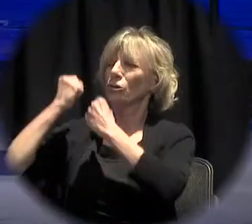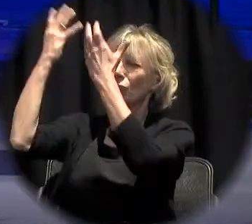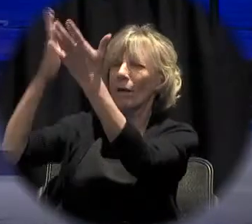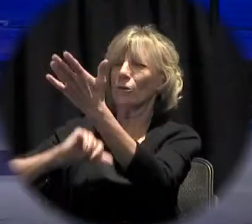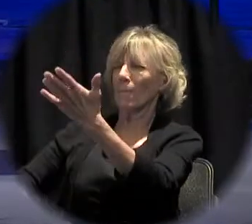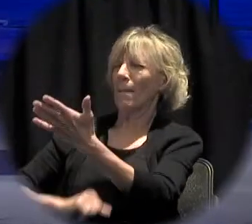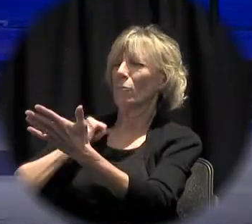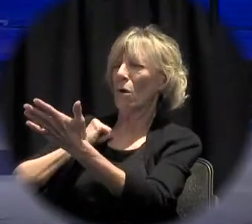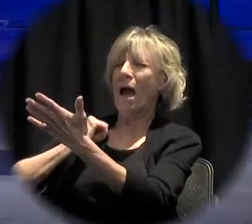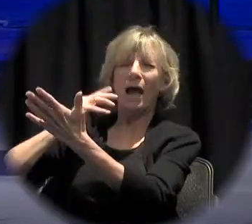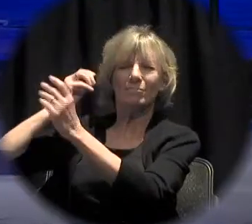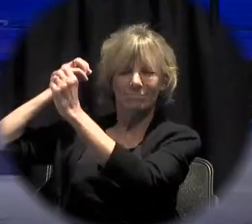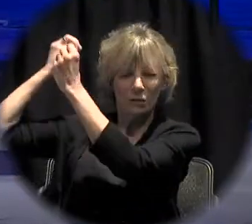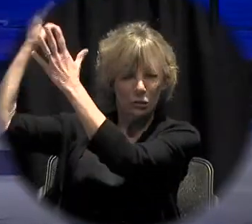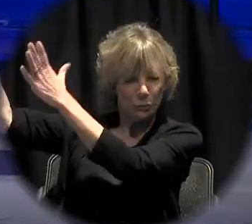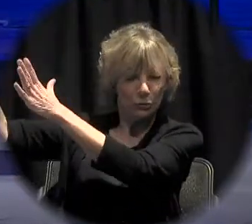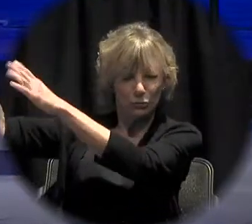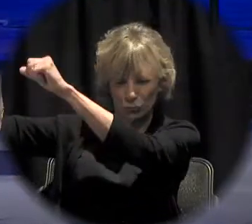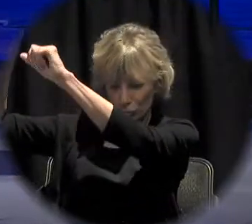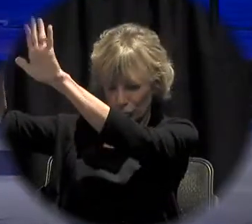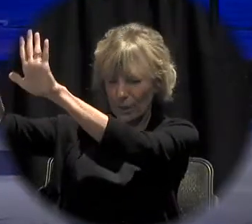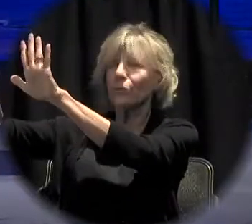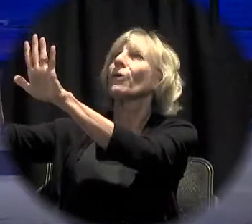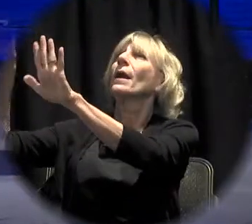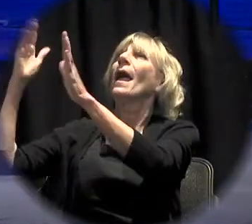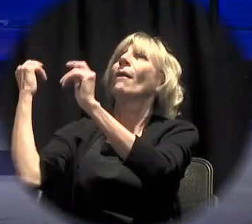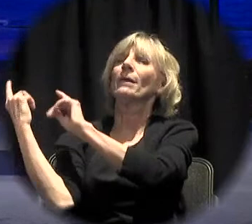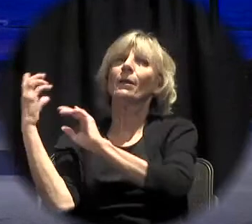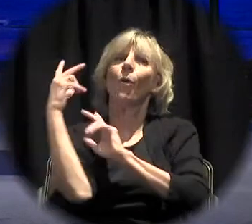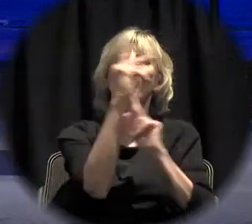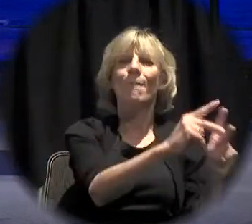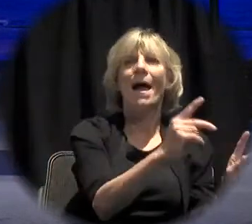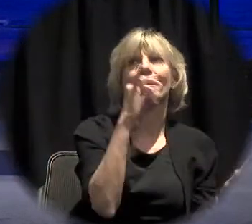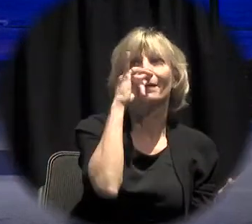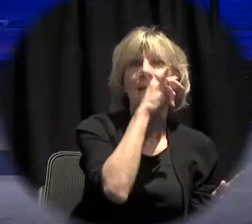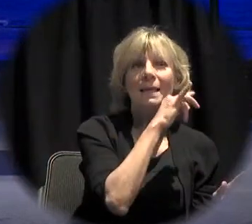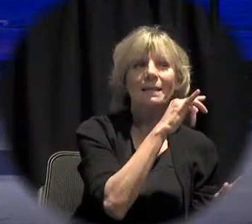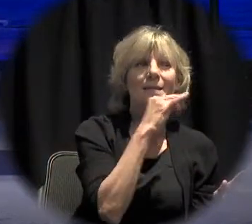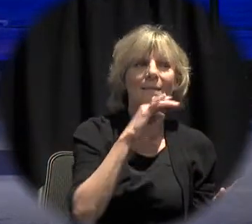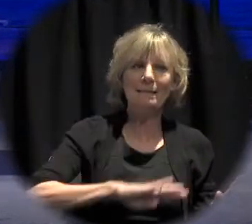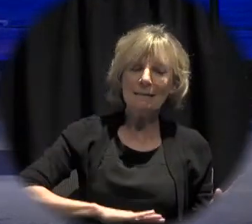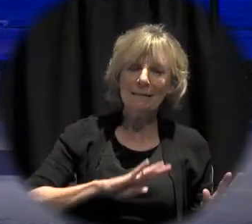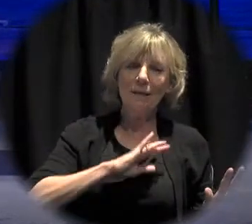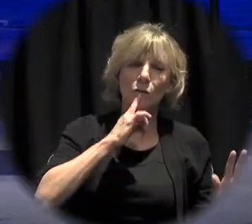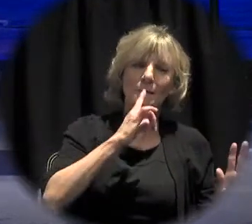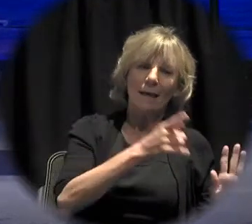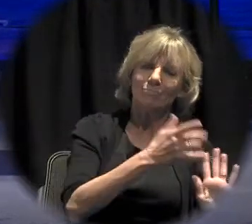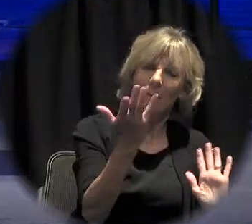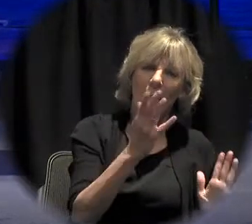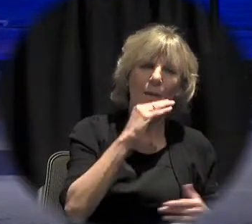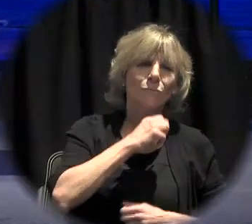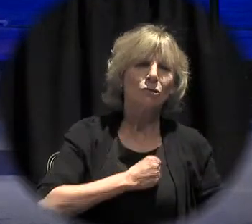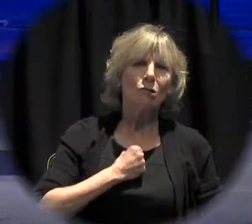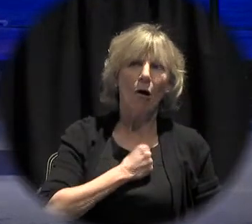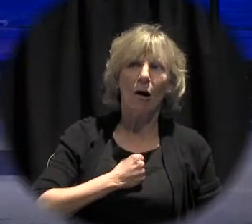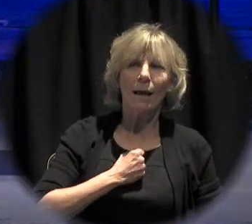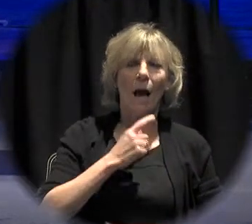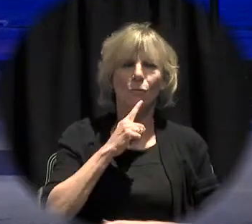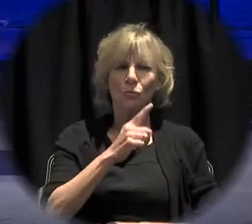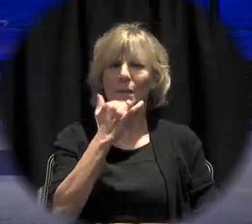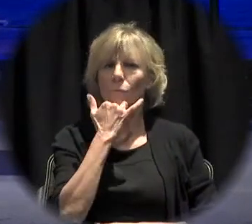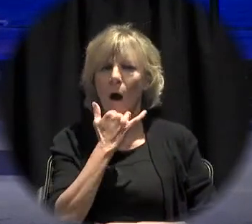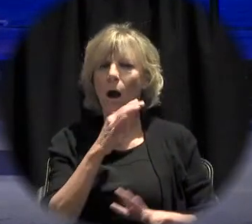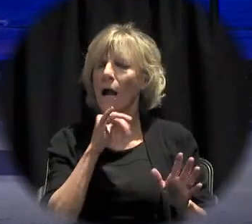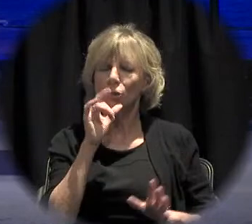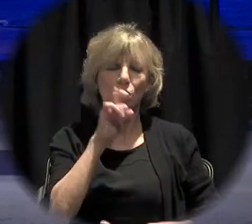Just, you know, and then go back to our kids and say, you know, maybe say to a teenager, "Look, Sam, I am sorry. I was really wrong. I should